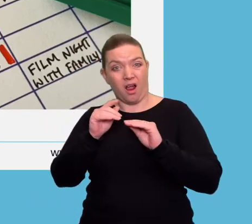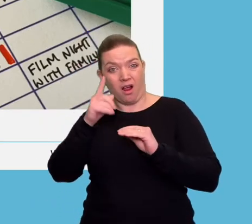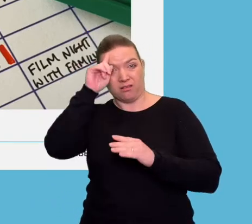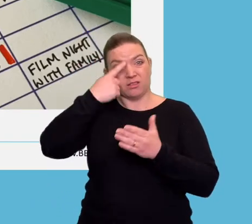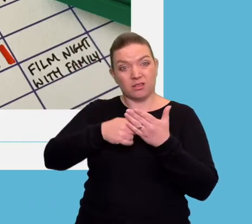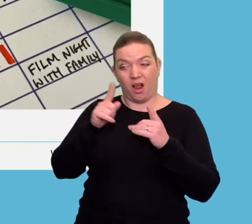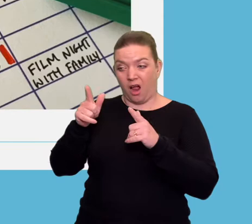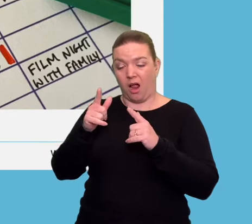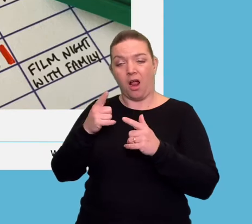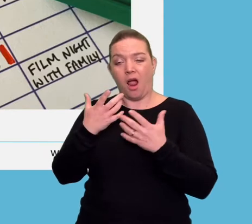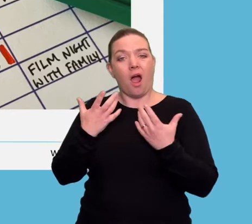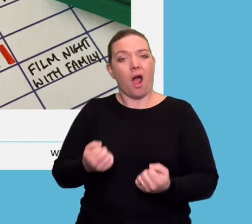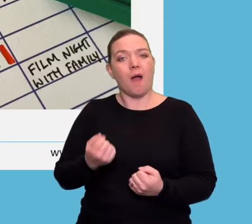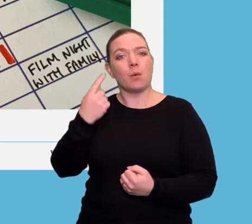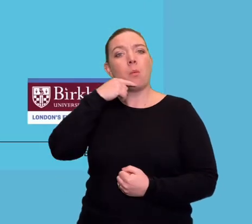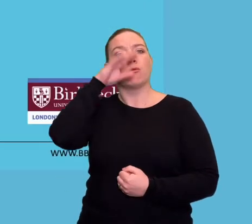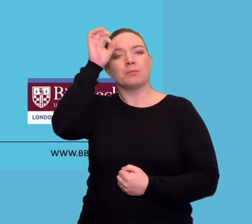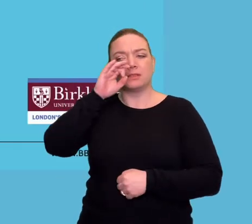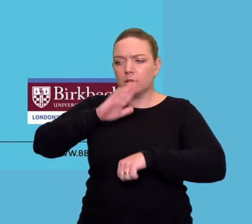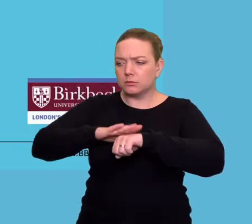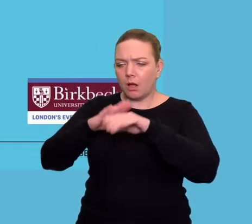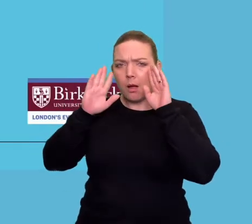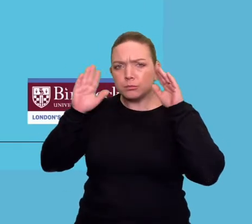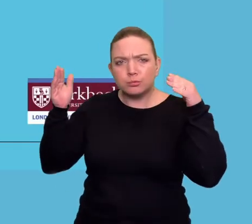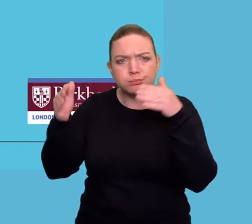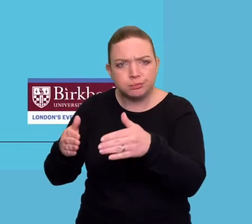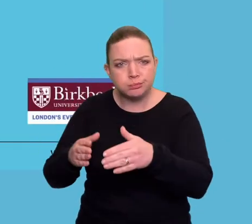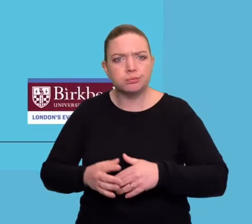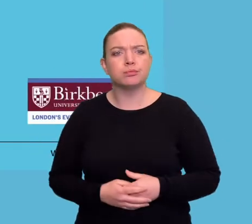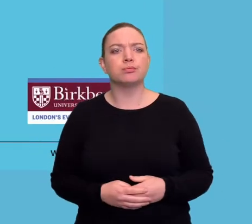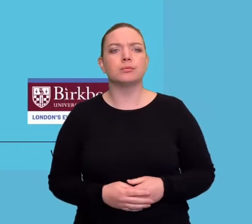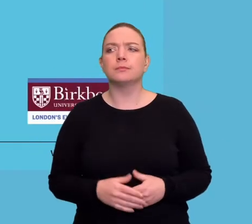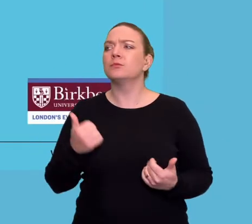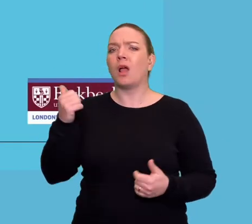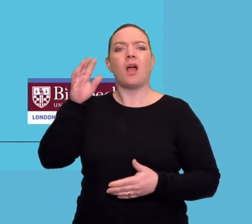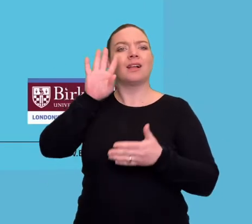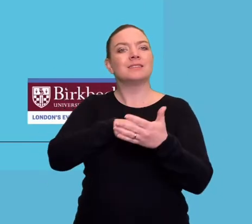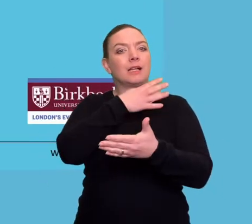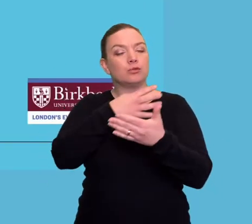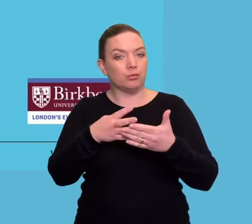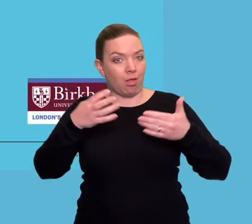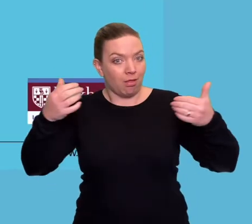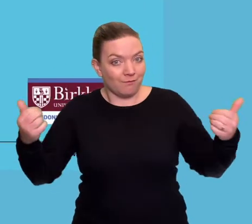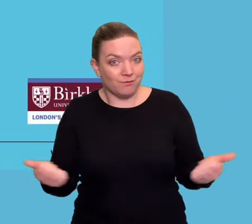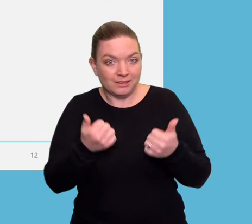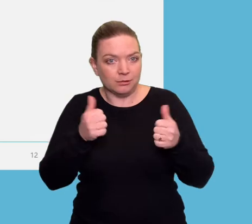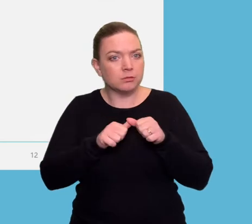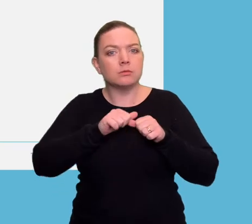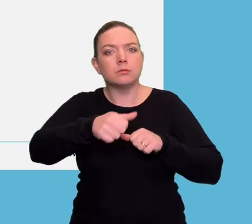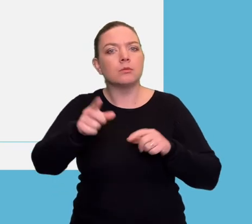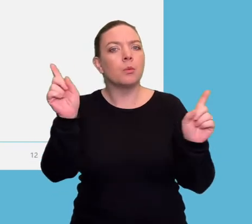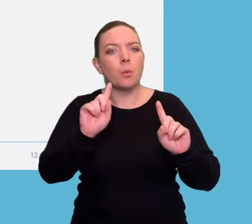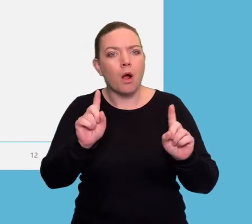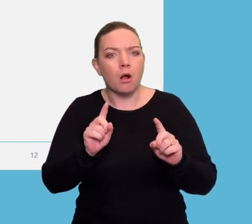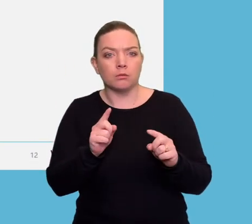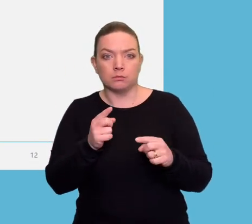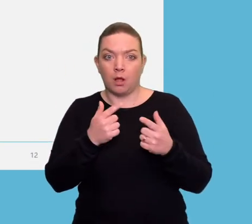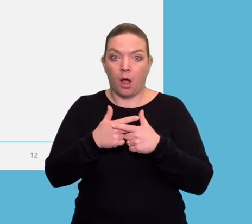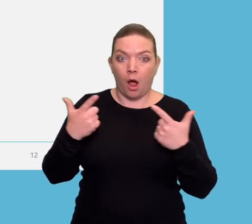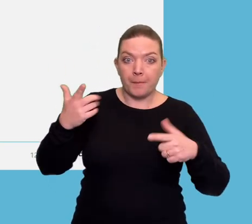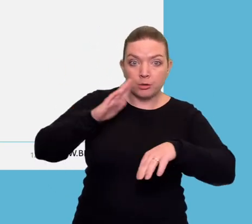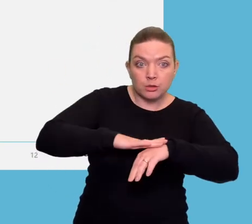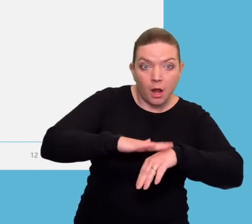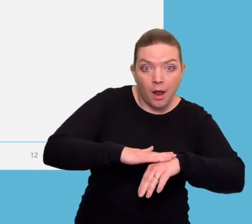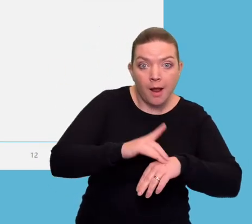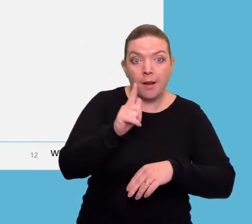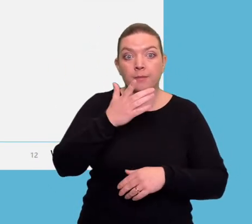to whatever you choose. So now that you've completed your schedule, what next? How much time have you found?